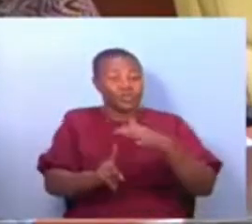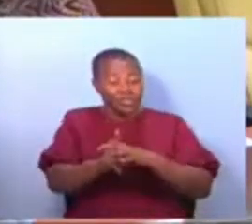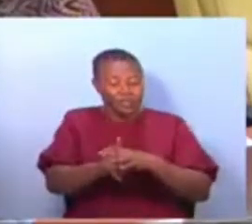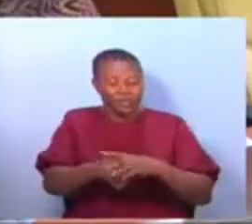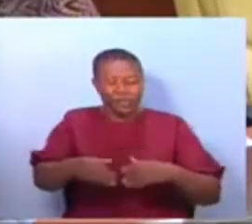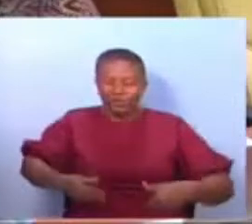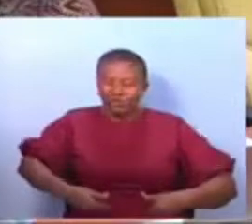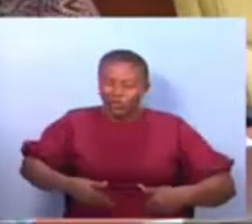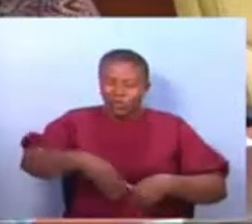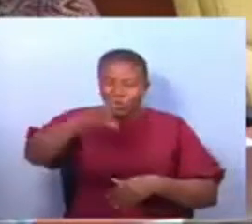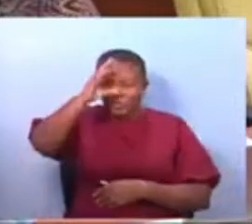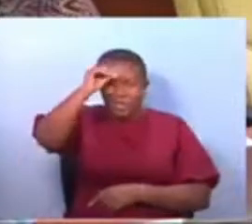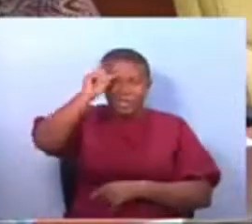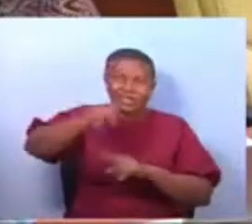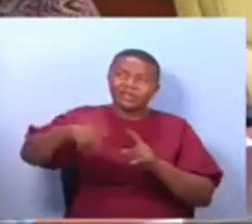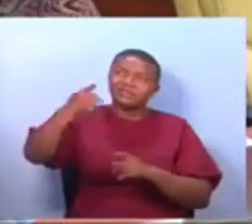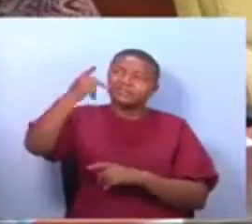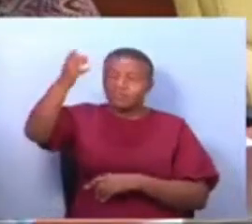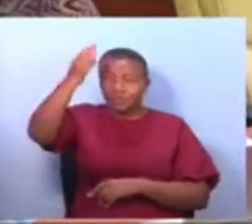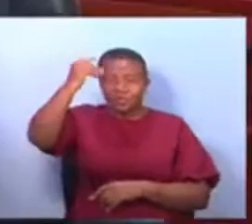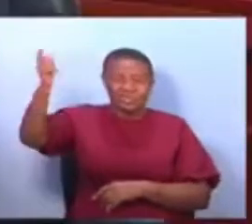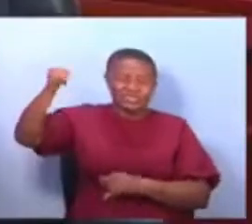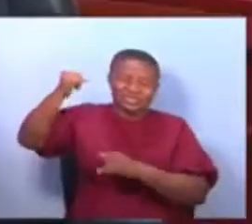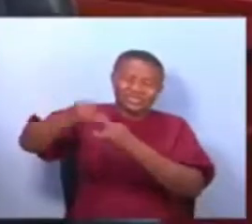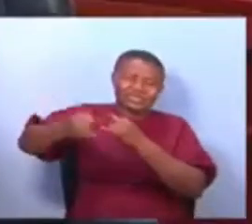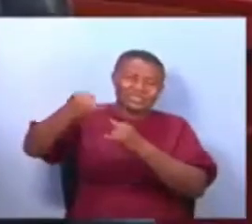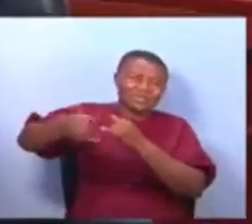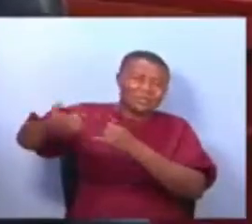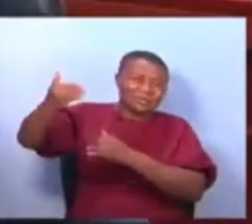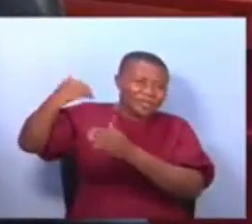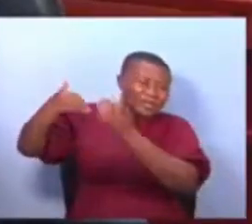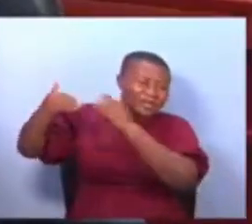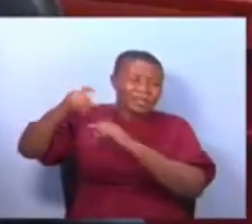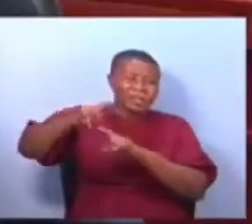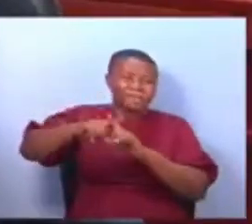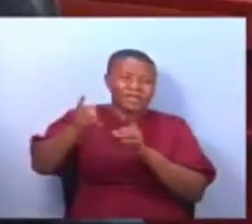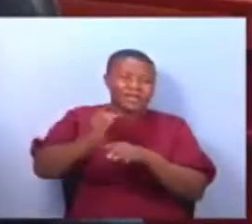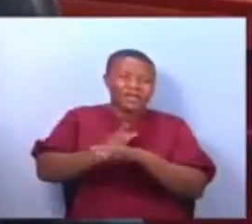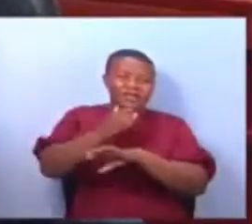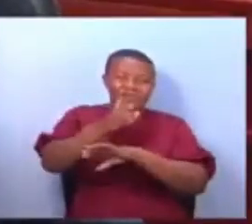was just behind. After patience and industry,